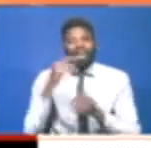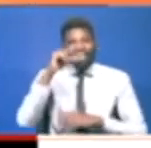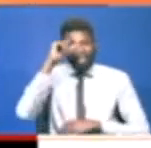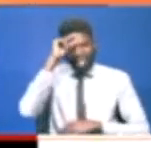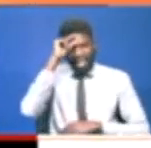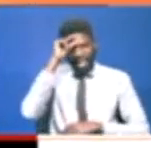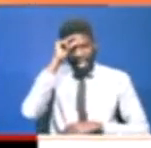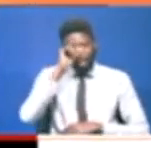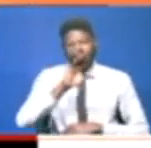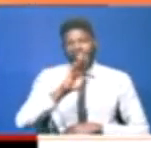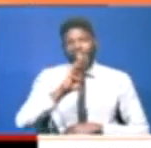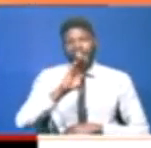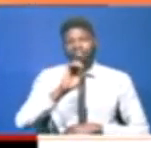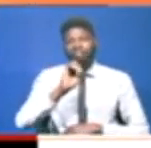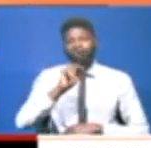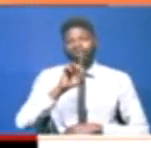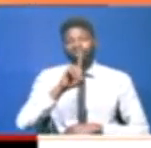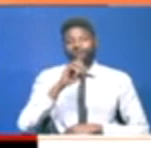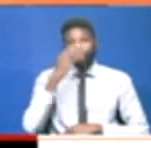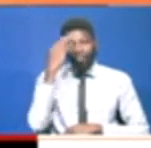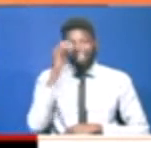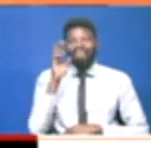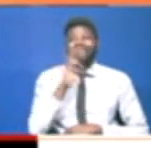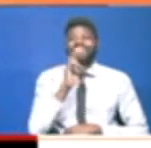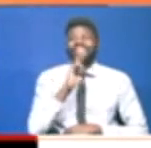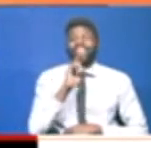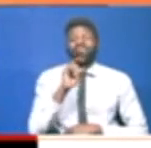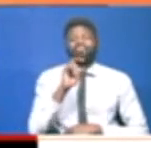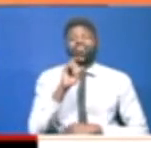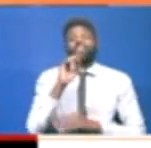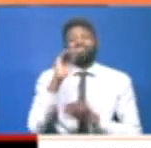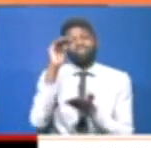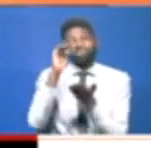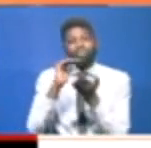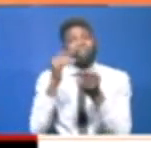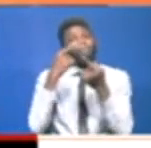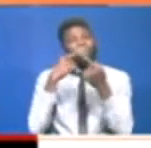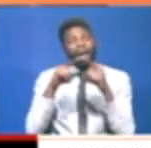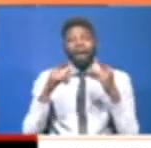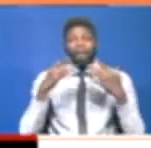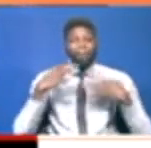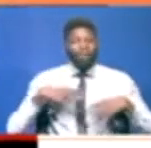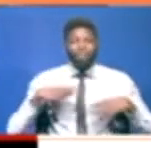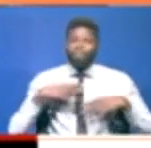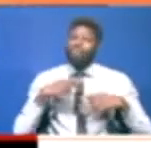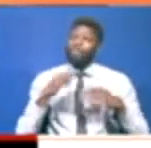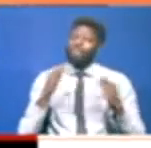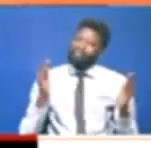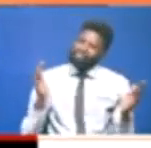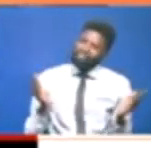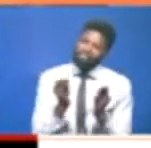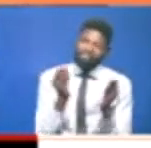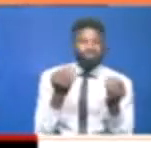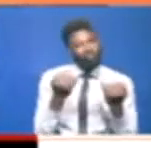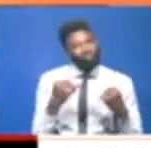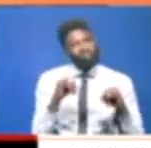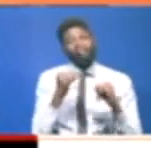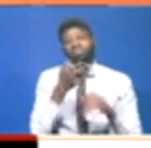Mm. But there has been a major drive, you know, to try and urge them to diversify, you know,